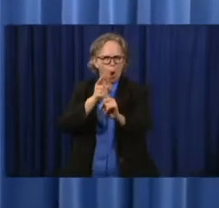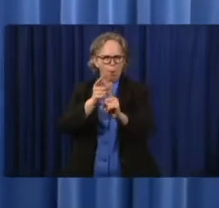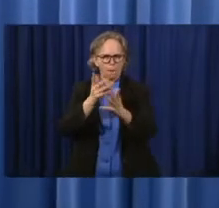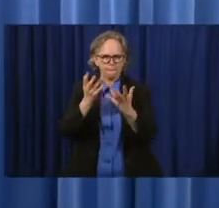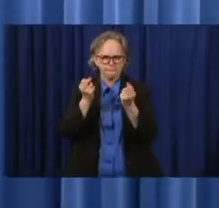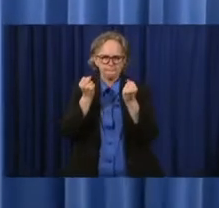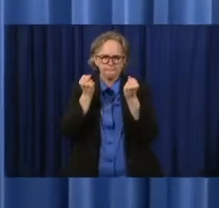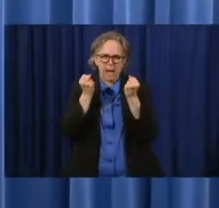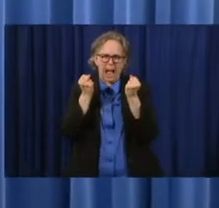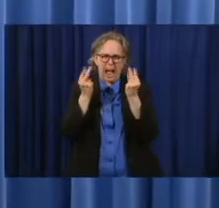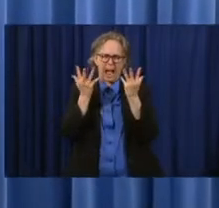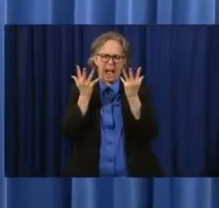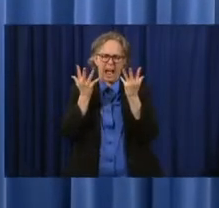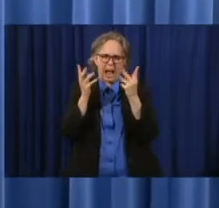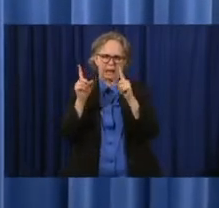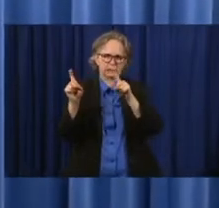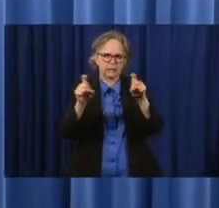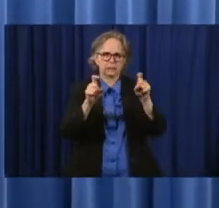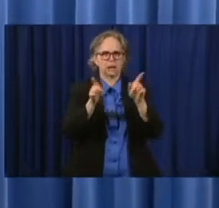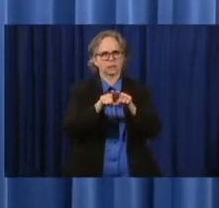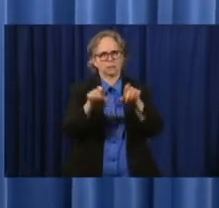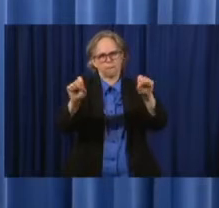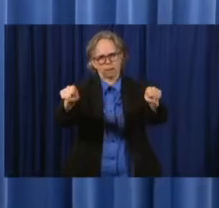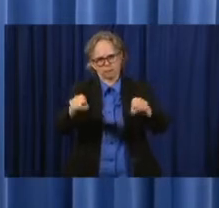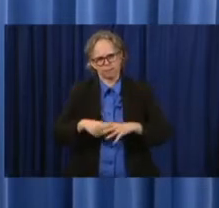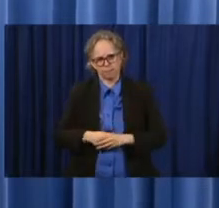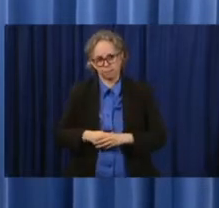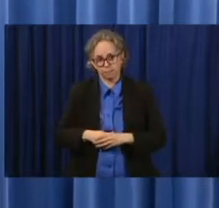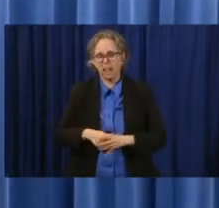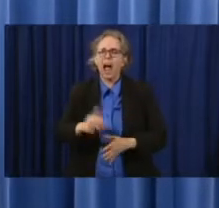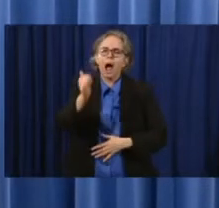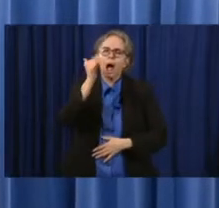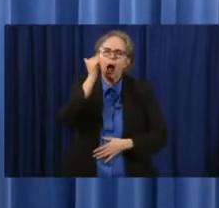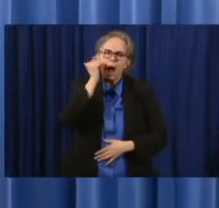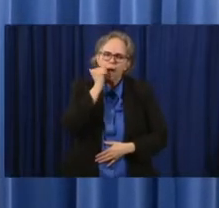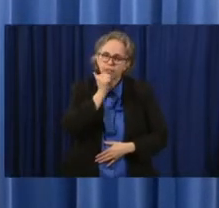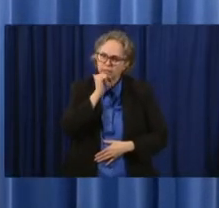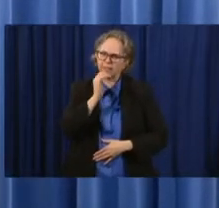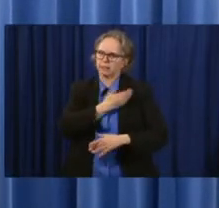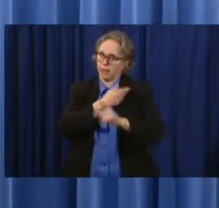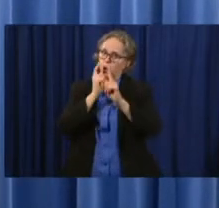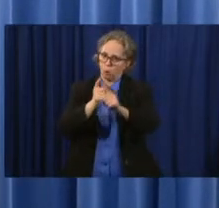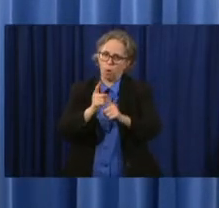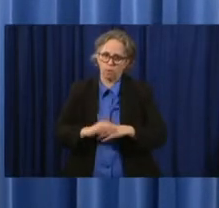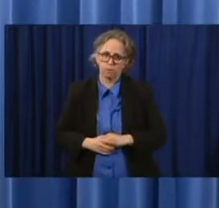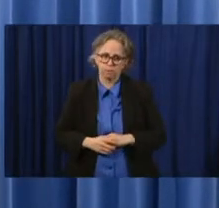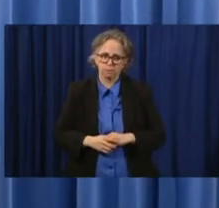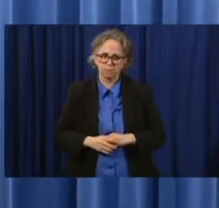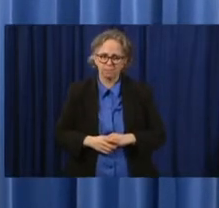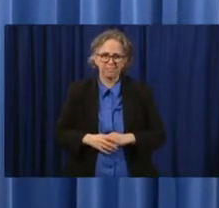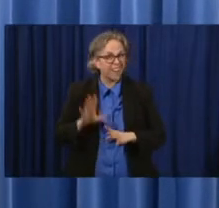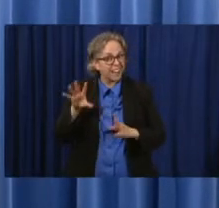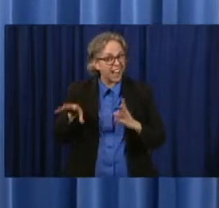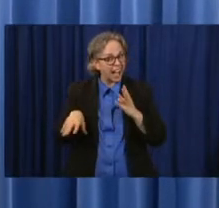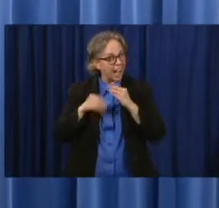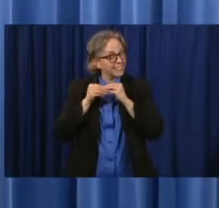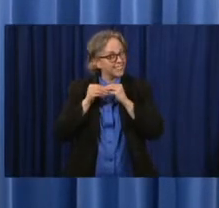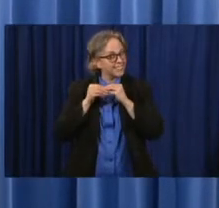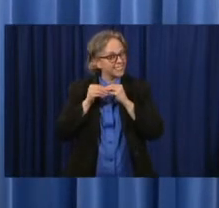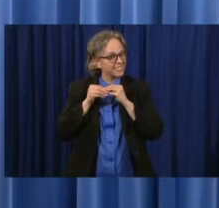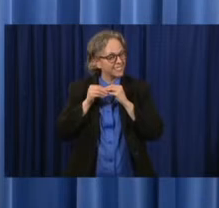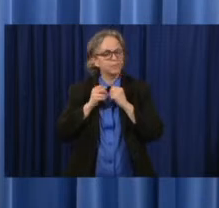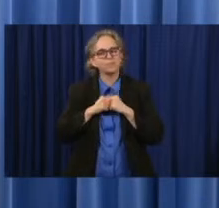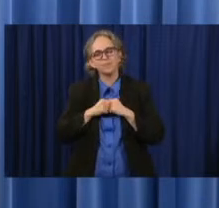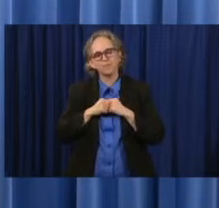state as we can. We're working on it every single day. The other thing we're doing is to deploy that, and